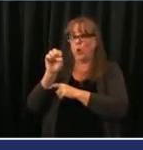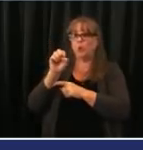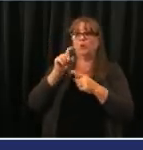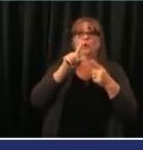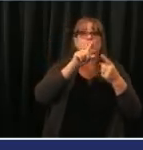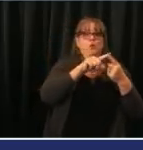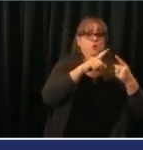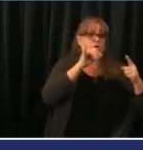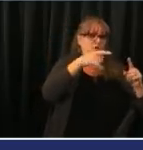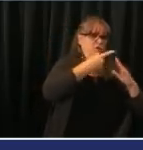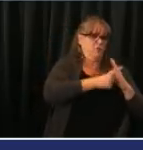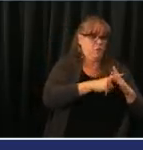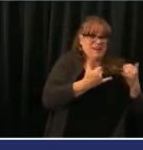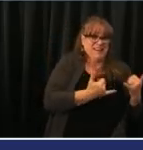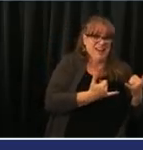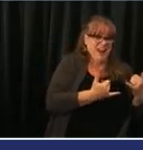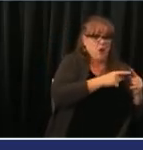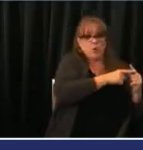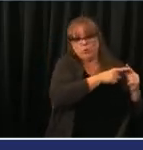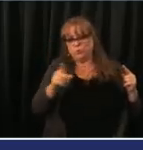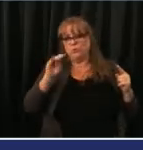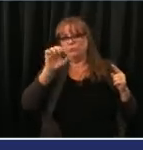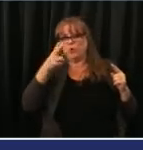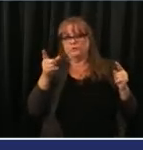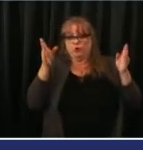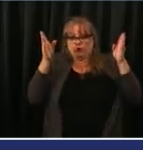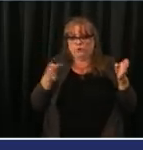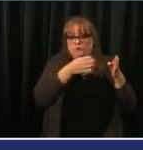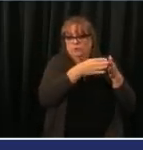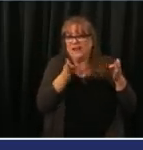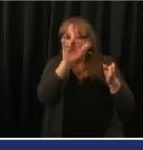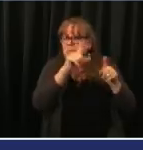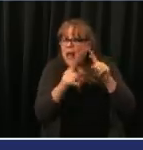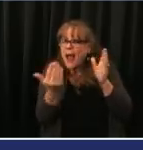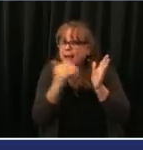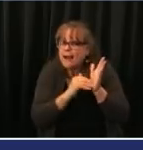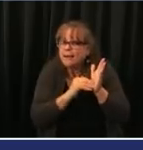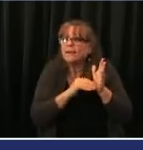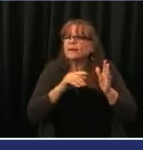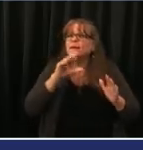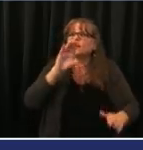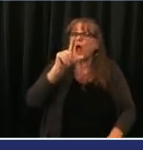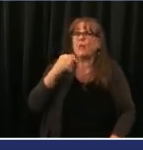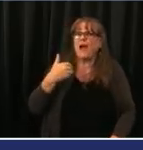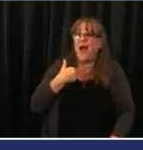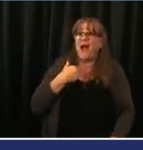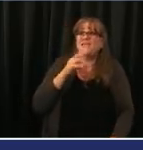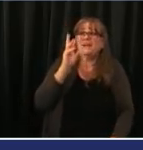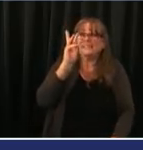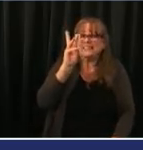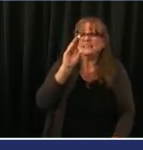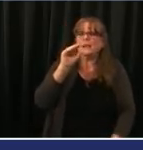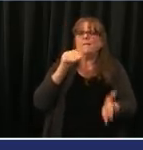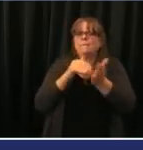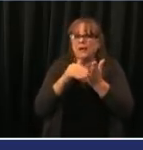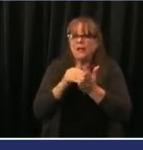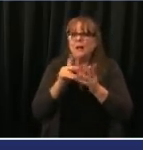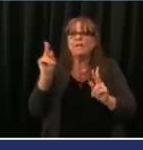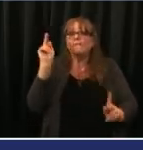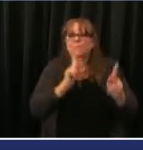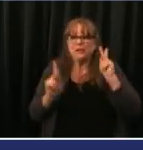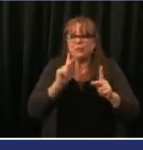that everybody keeps that in context. Colorado is a state of nearly 6 million people, so it's going to take time, and please ask everybody